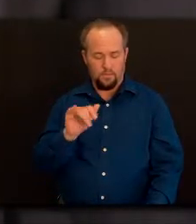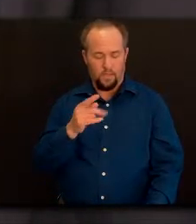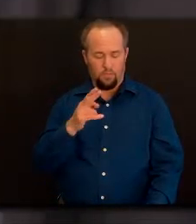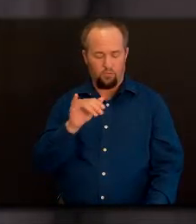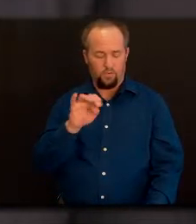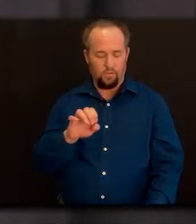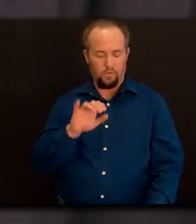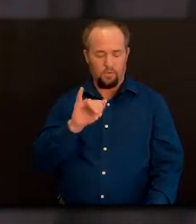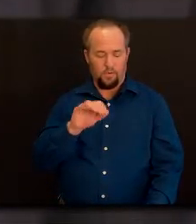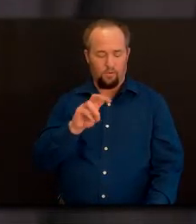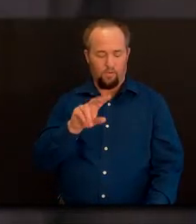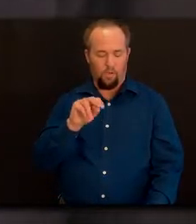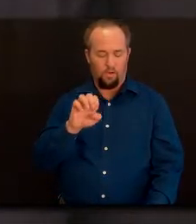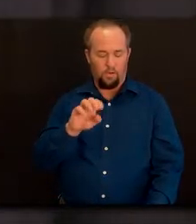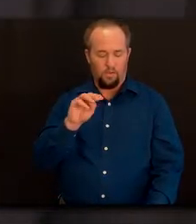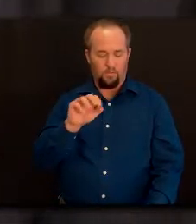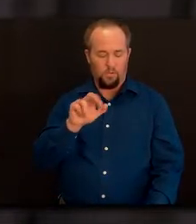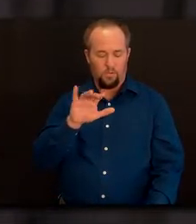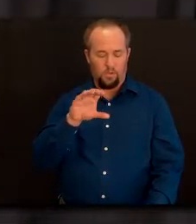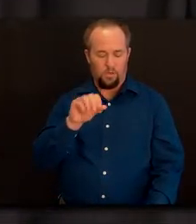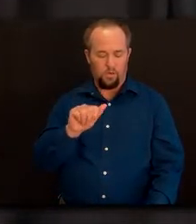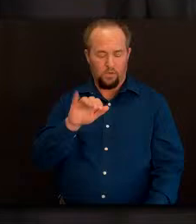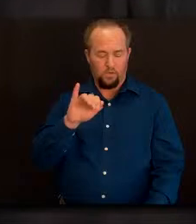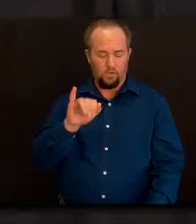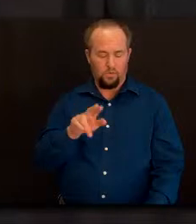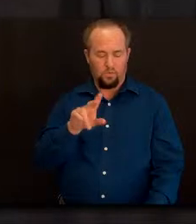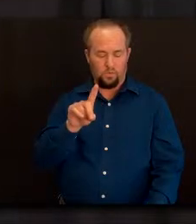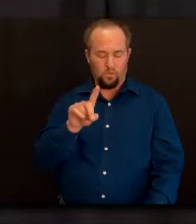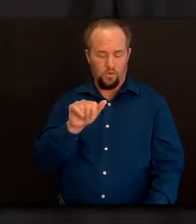Catherine Ivana Macoria Hordoro.